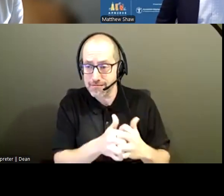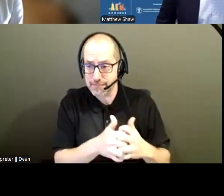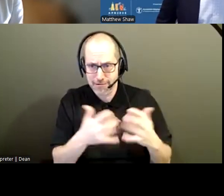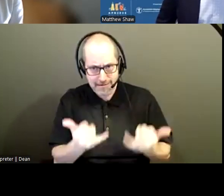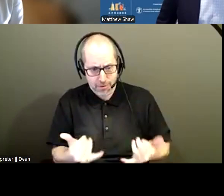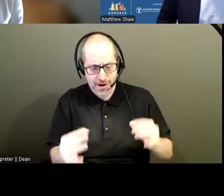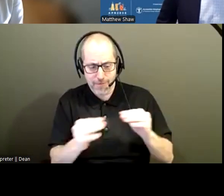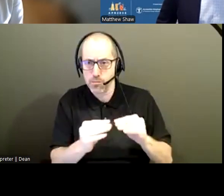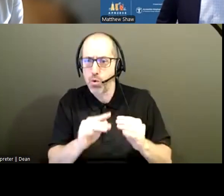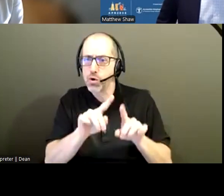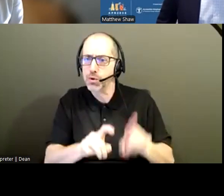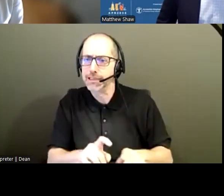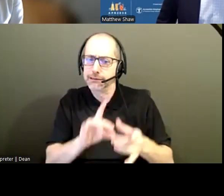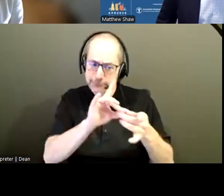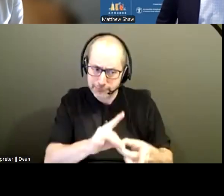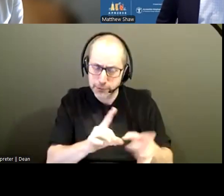really understand